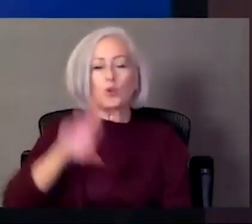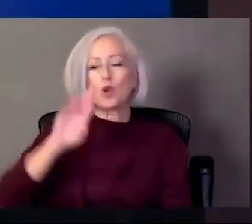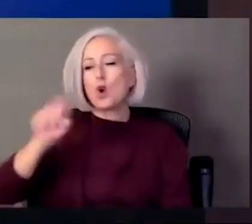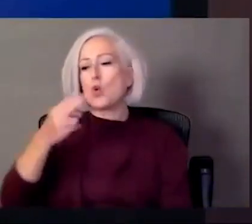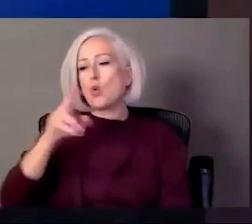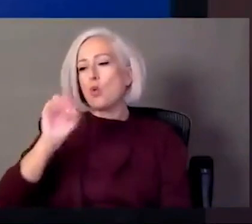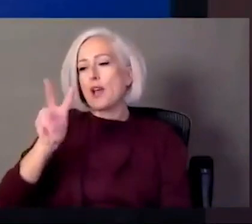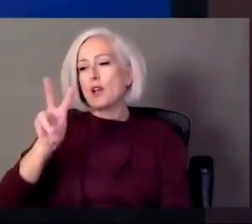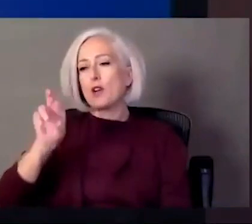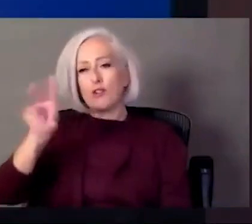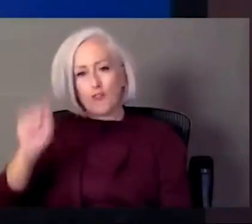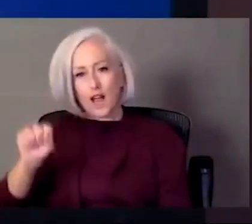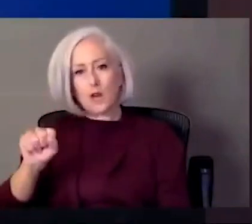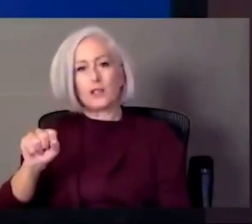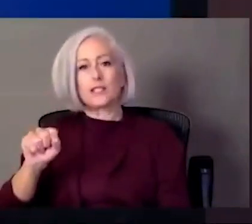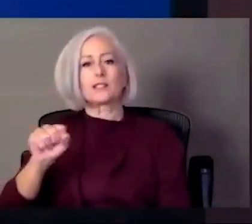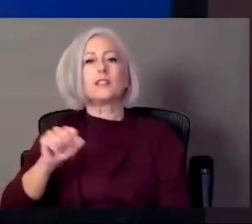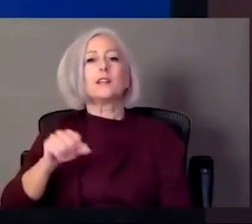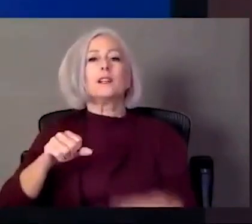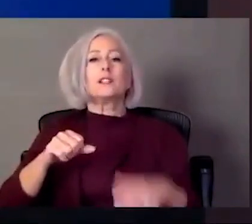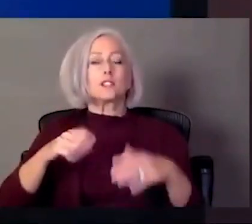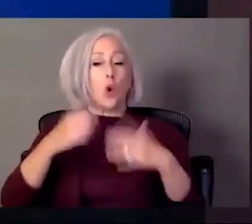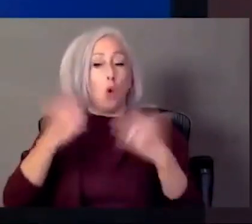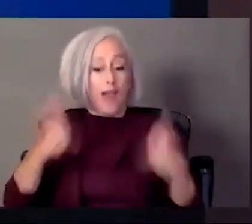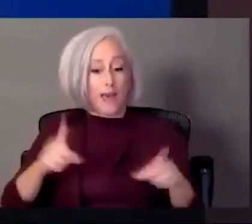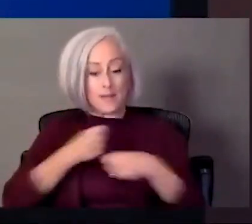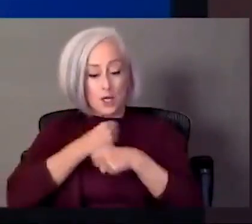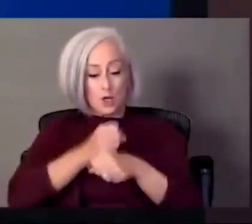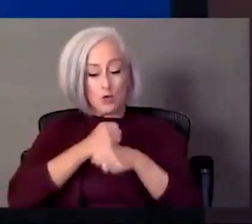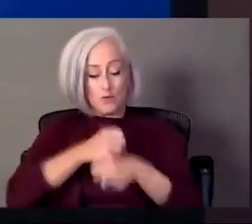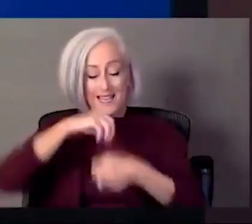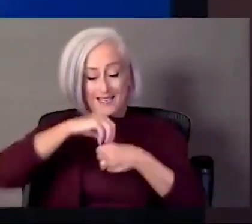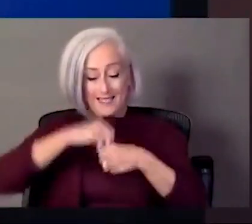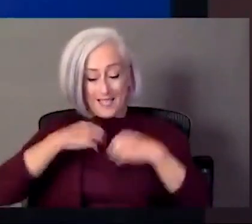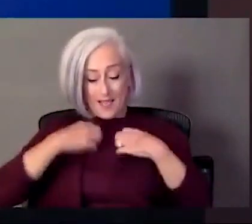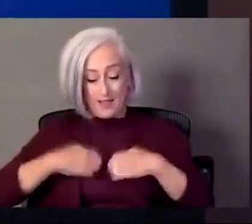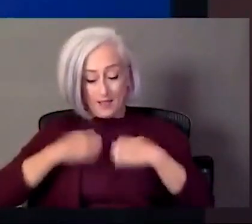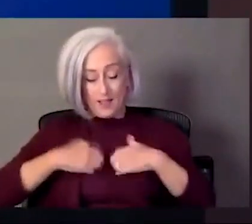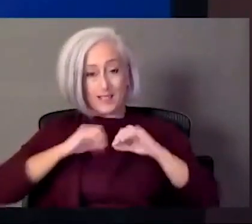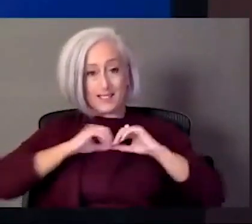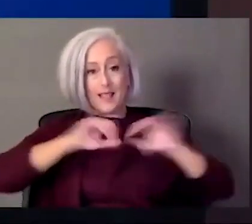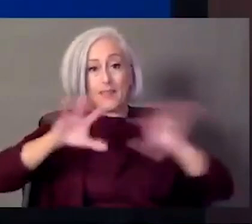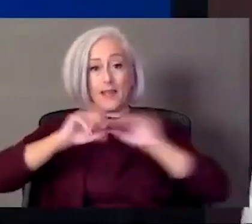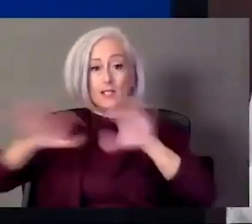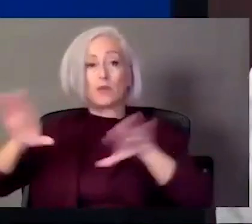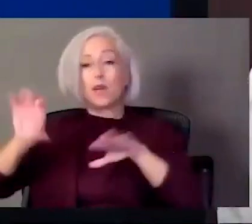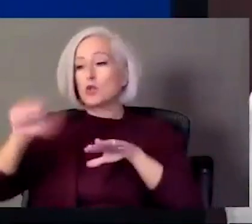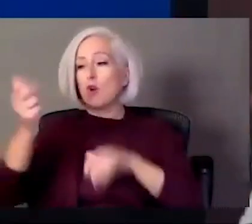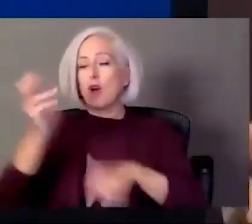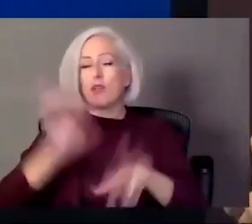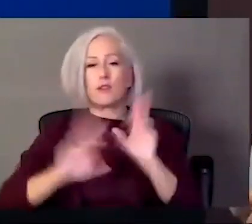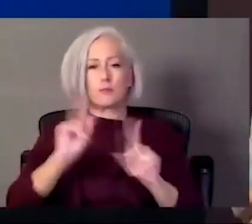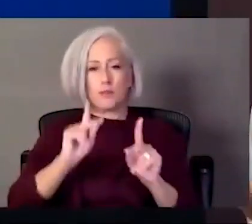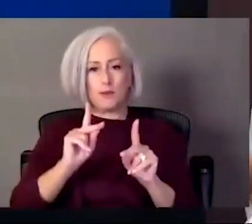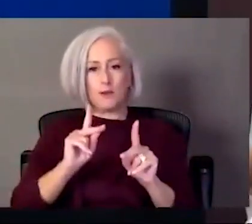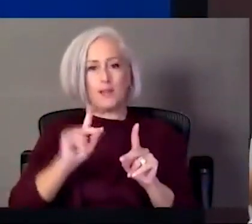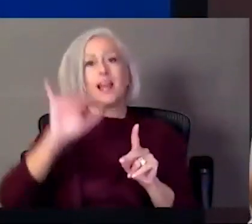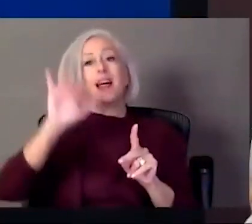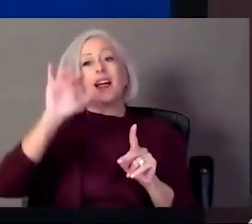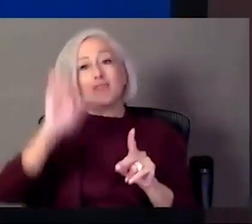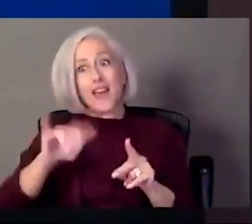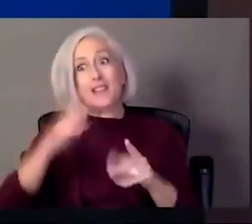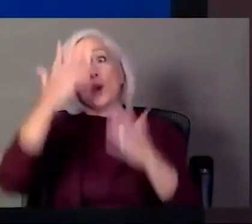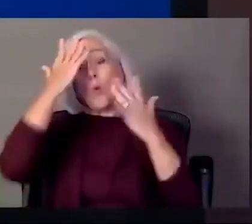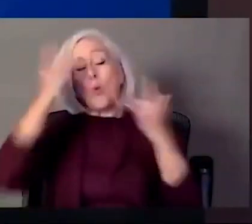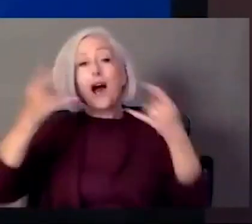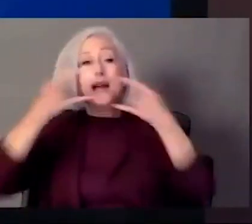and spread. So you shed the virus in your airway, whichever virus it may be, and you can spread it to others, which, by the way, is why masking is